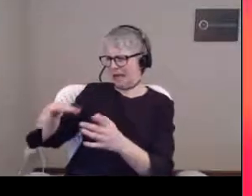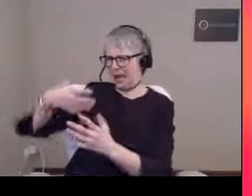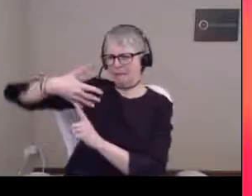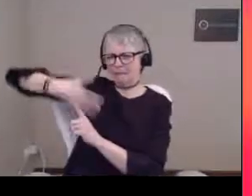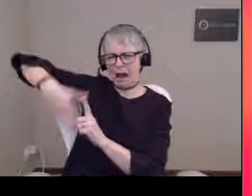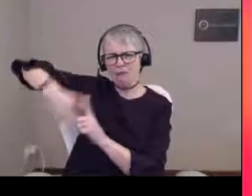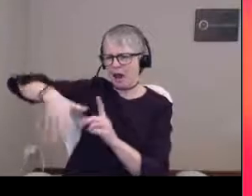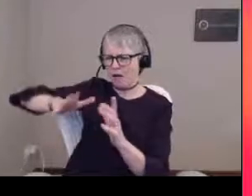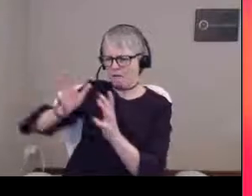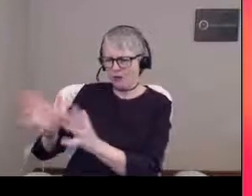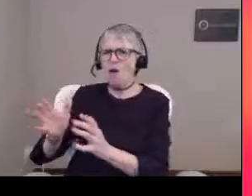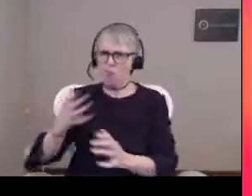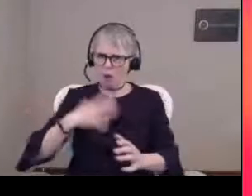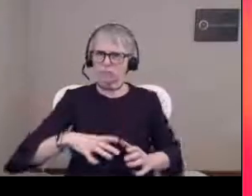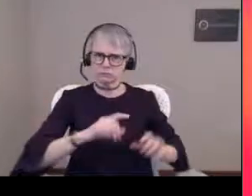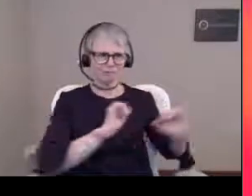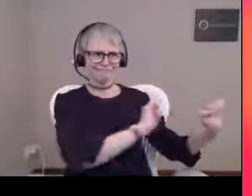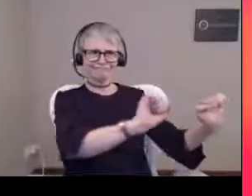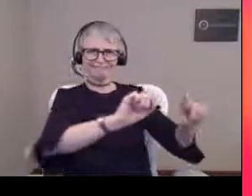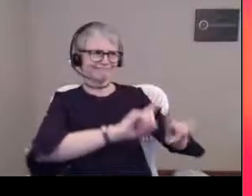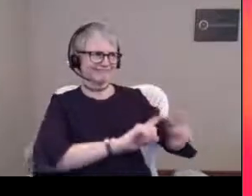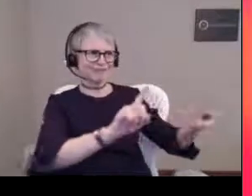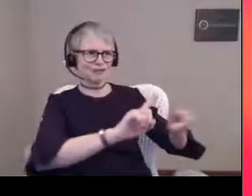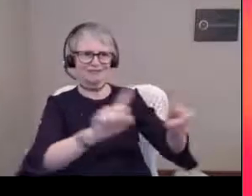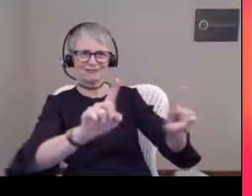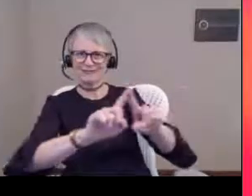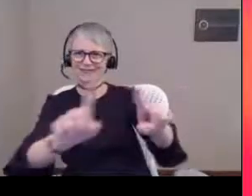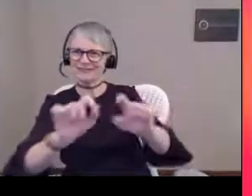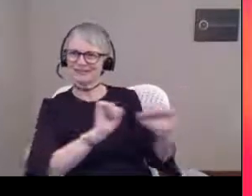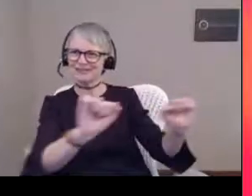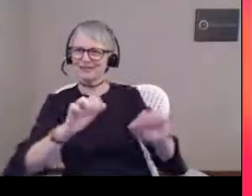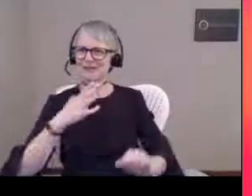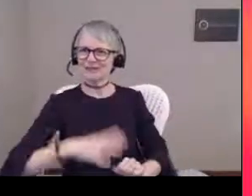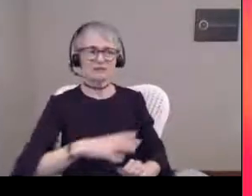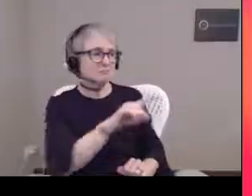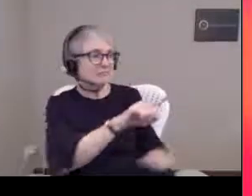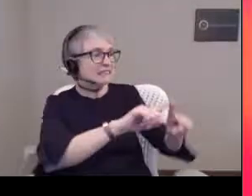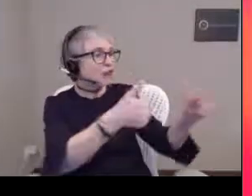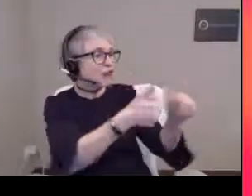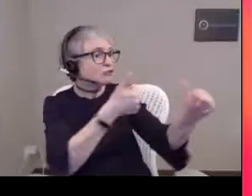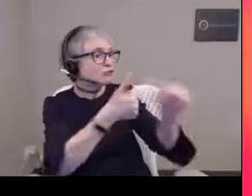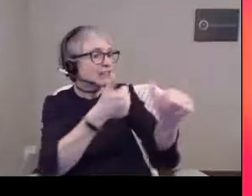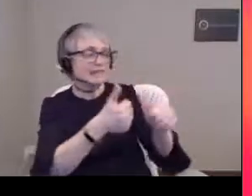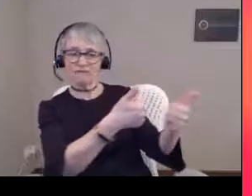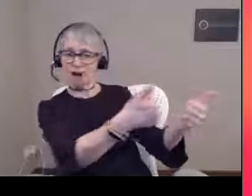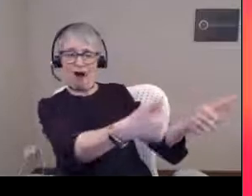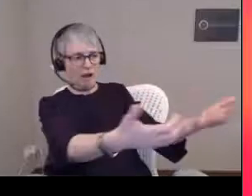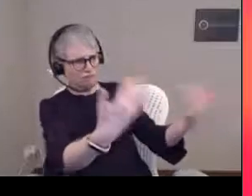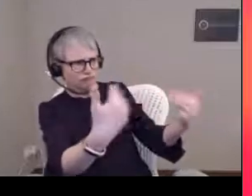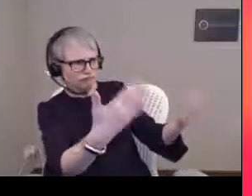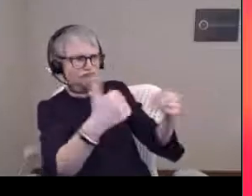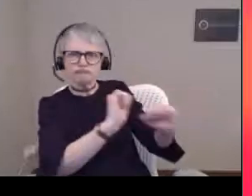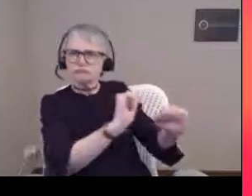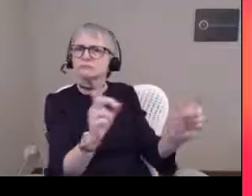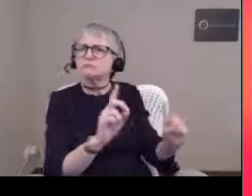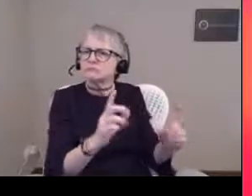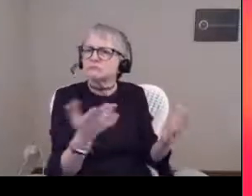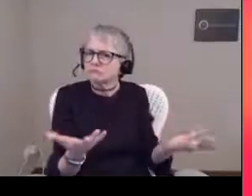experiences, different backgrounds, different understandings on maybe different industries. And that's how companies evolve in today's